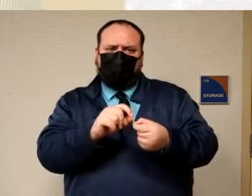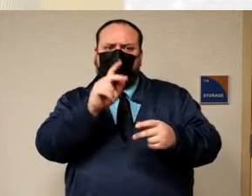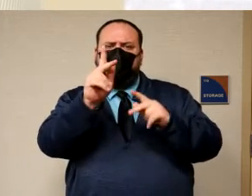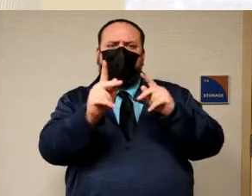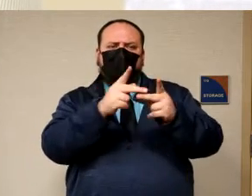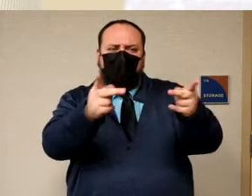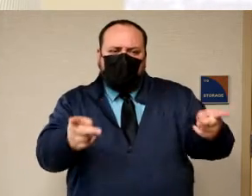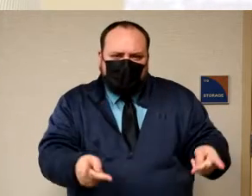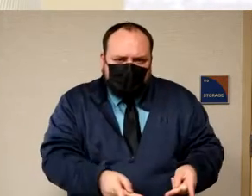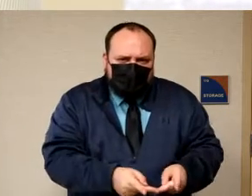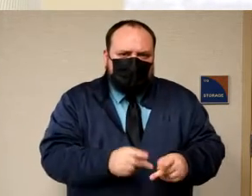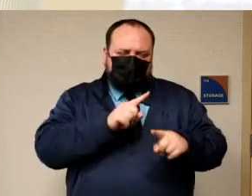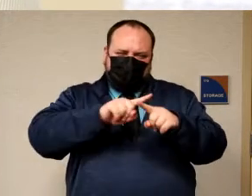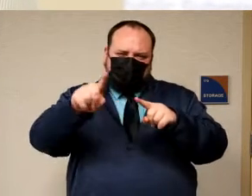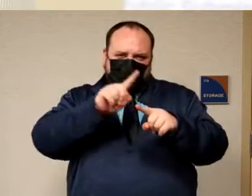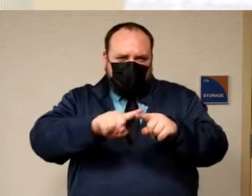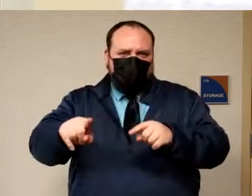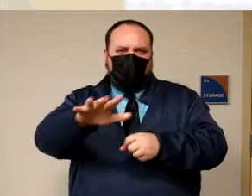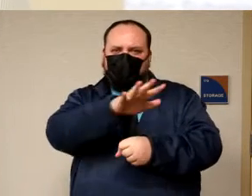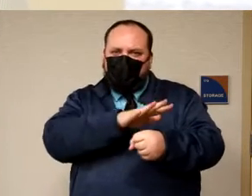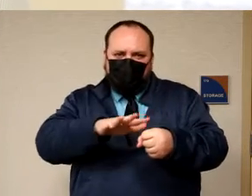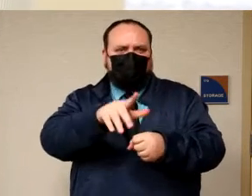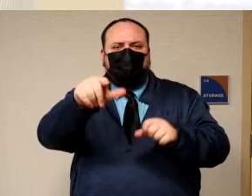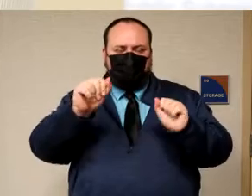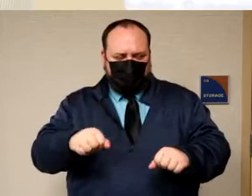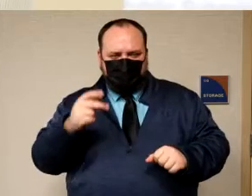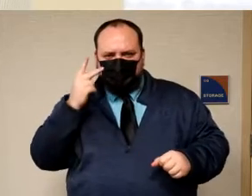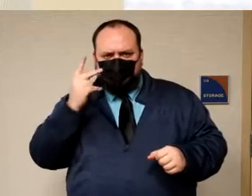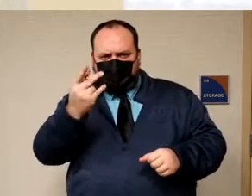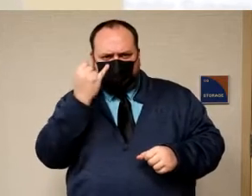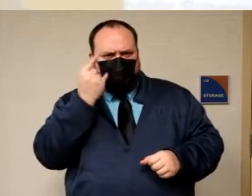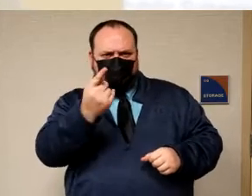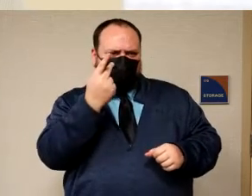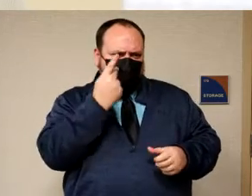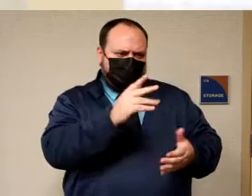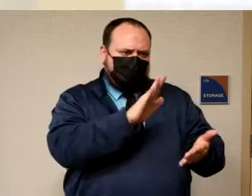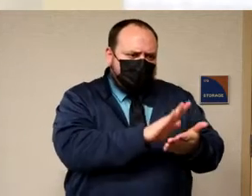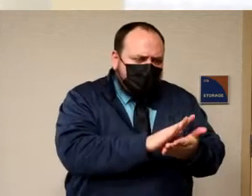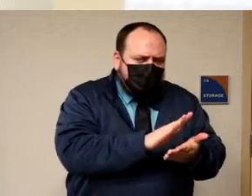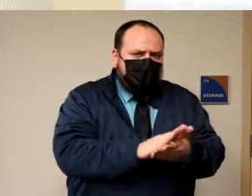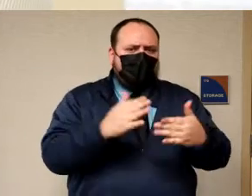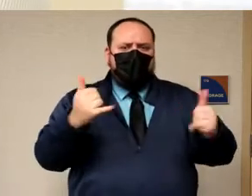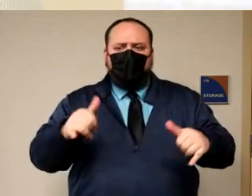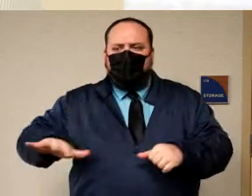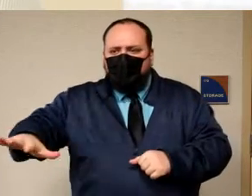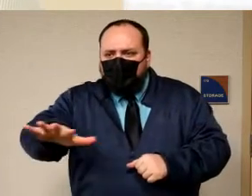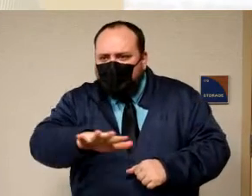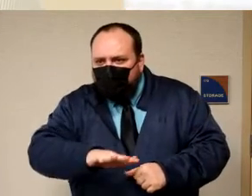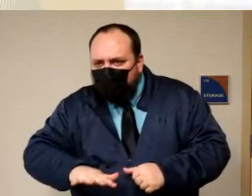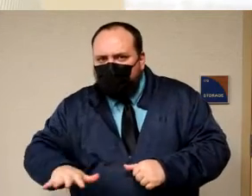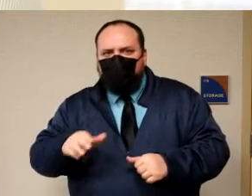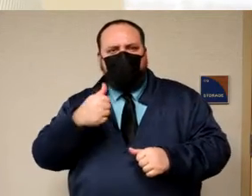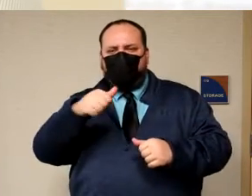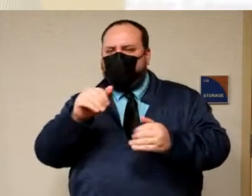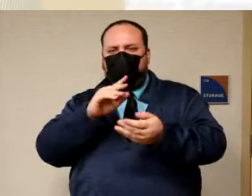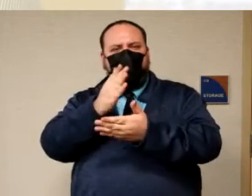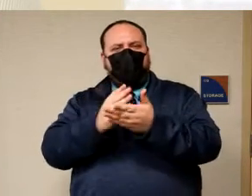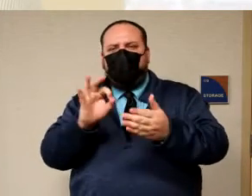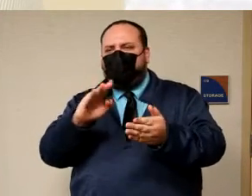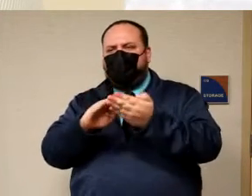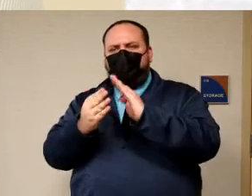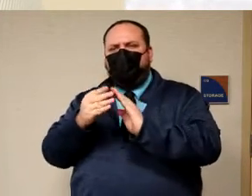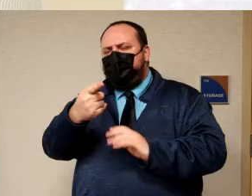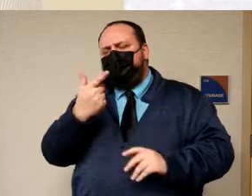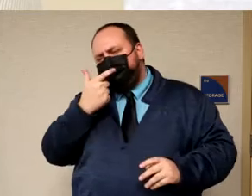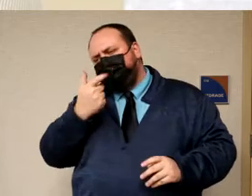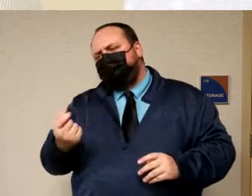landmarks and different areas. So if there's kind of a school or a park or any community of interest that you think